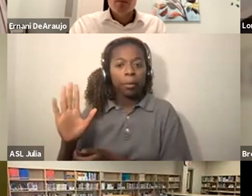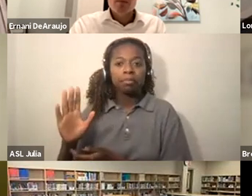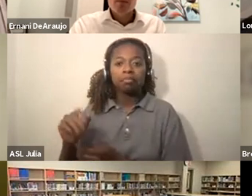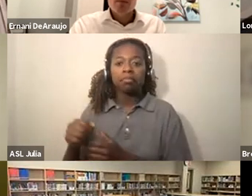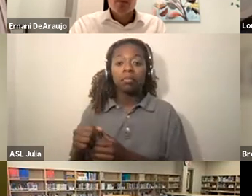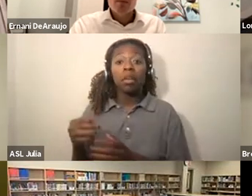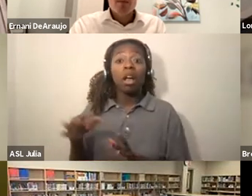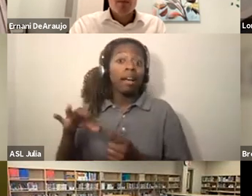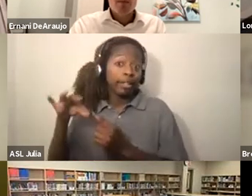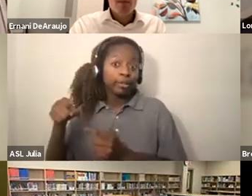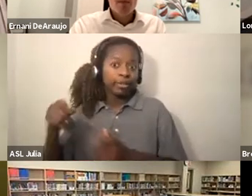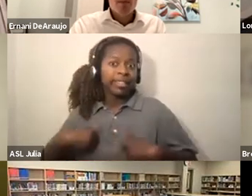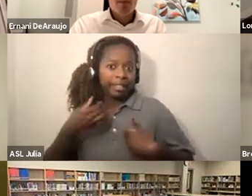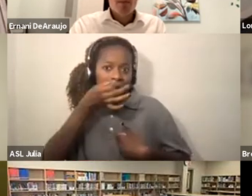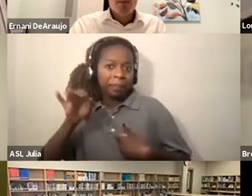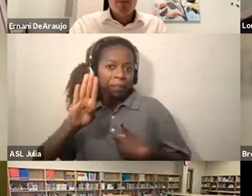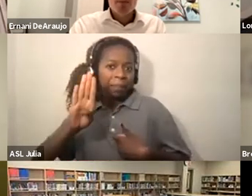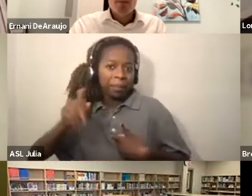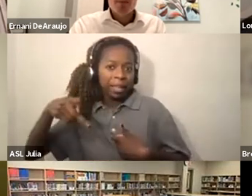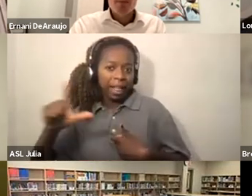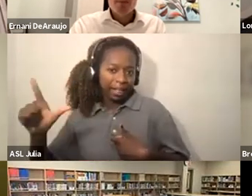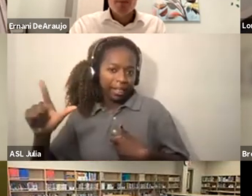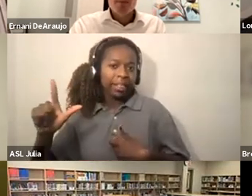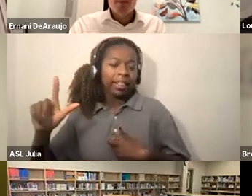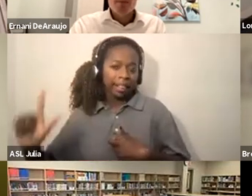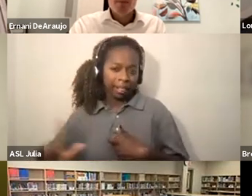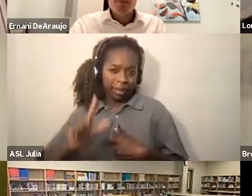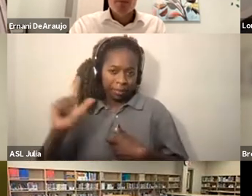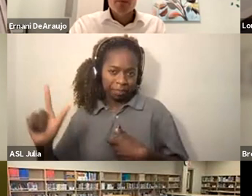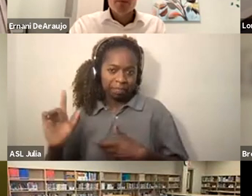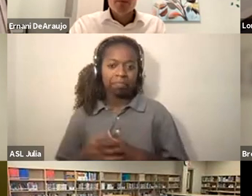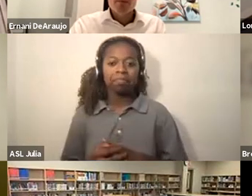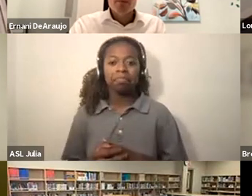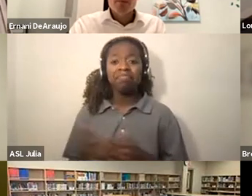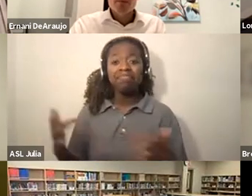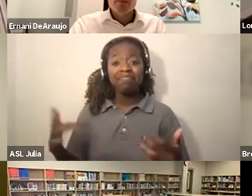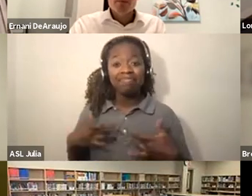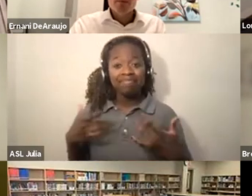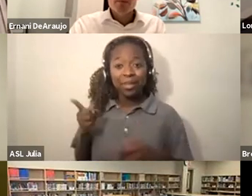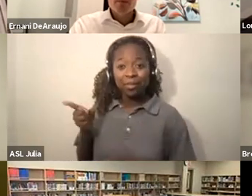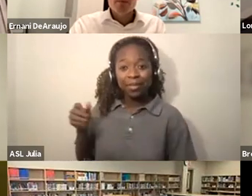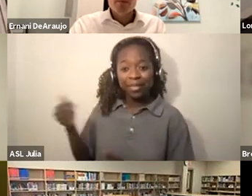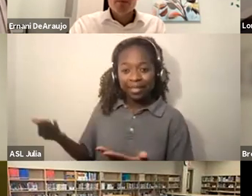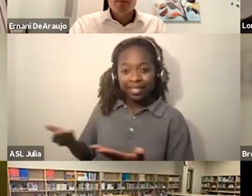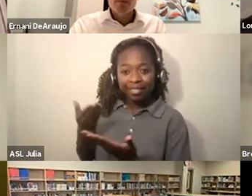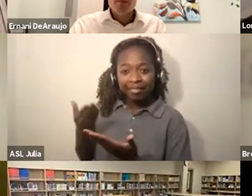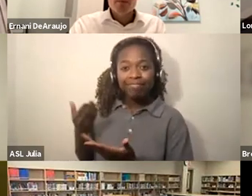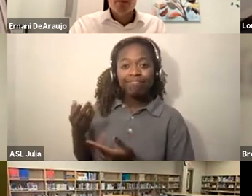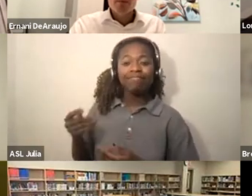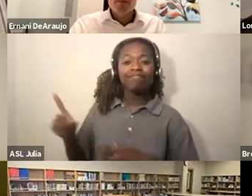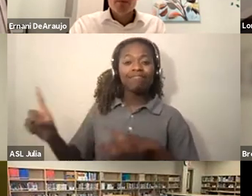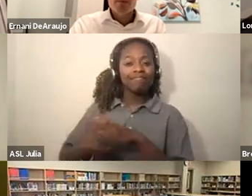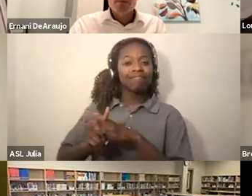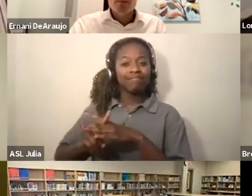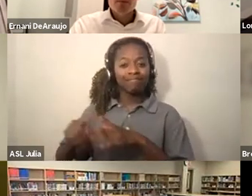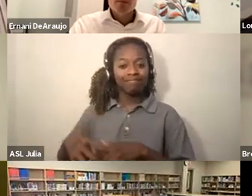bpl library um so i'm very excited to have you hear her presentation today and